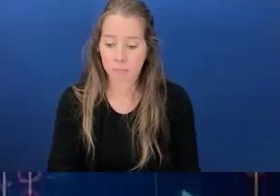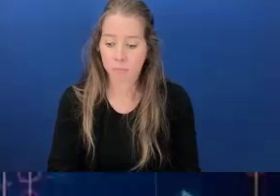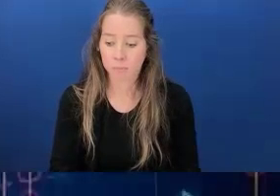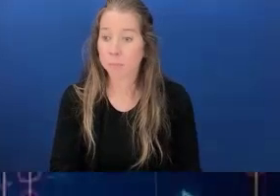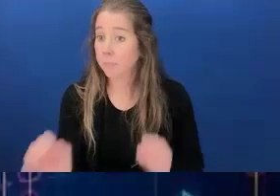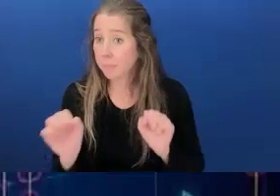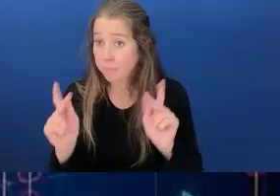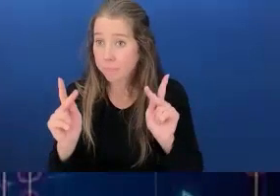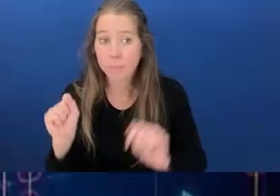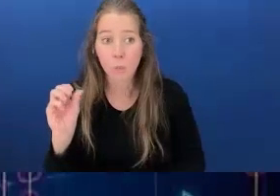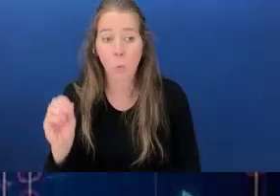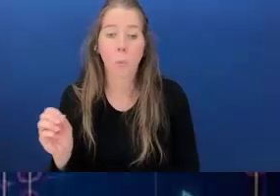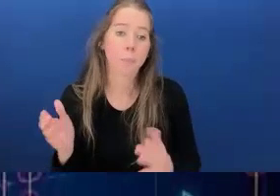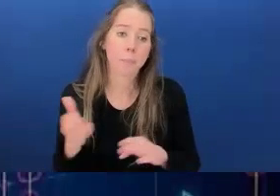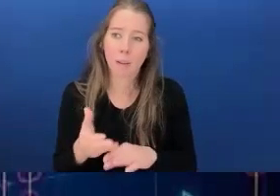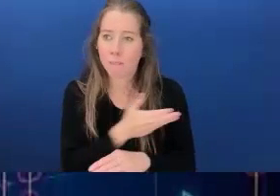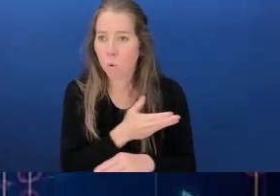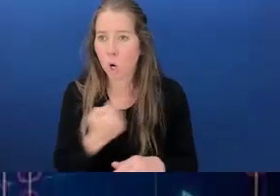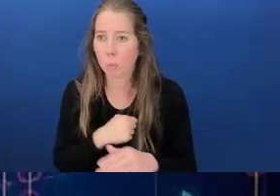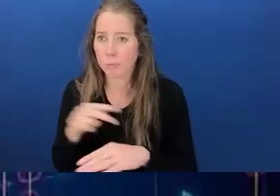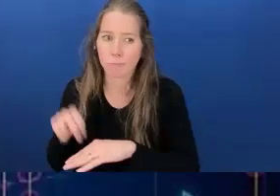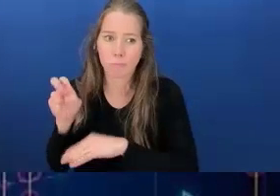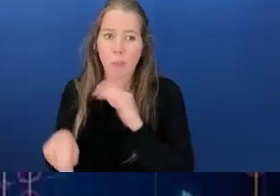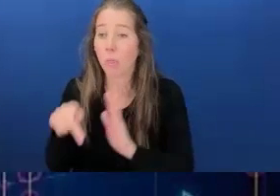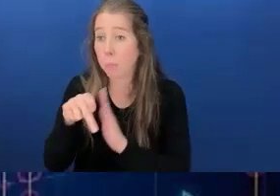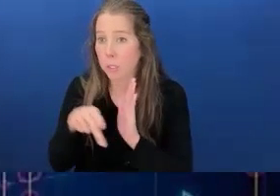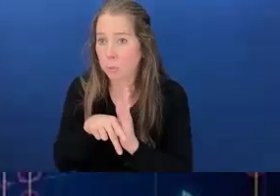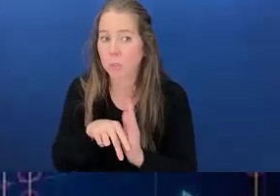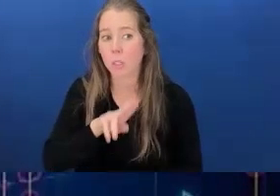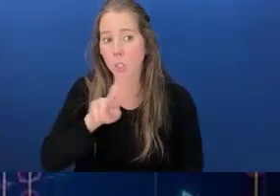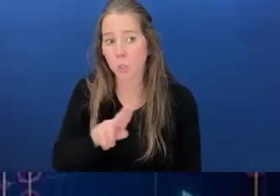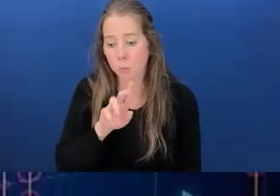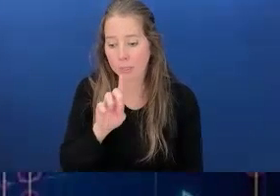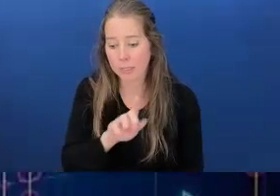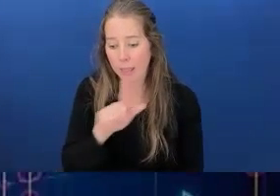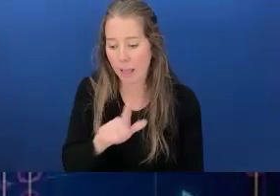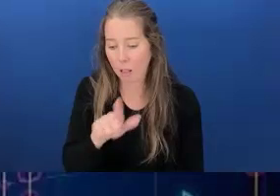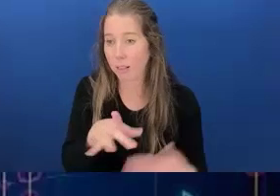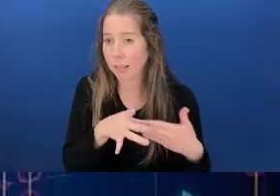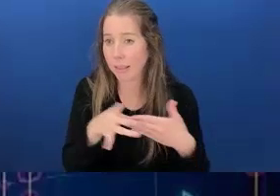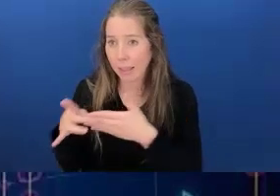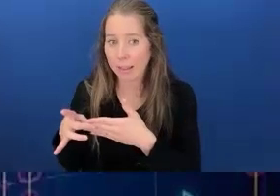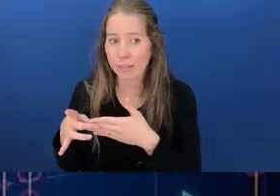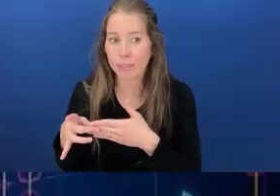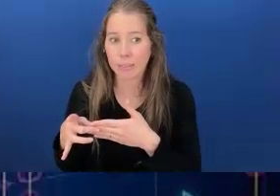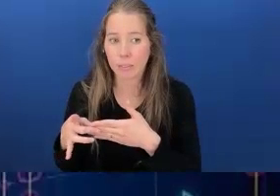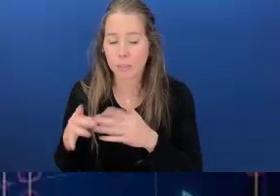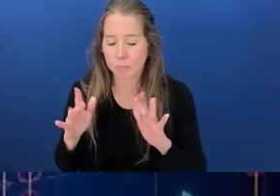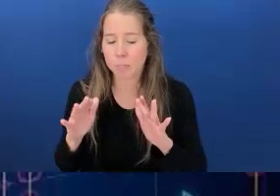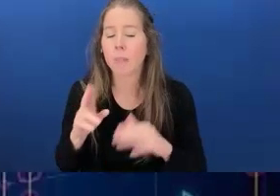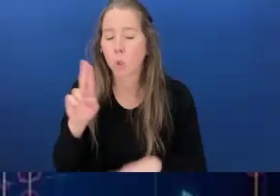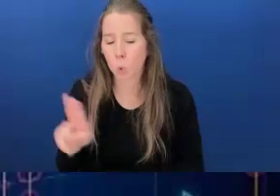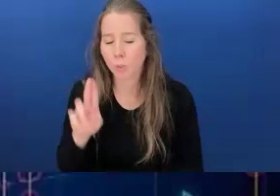Okay, so before we jump into the principles, though, the UDL guidelines were the